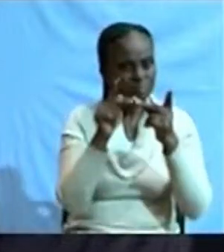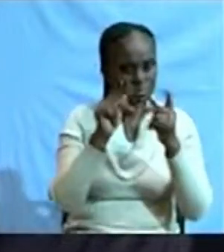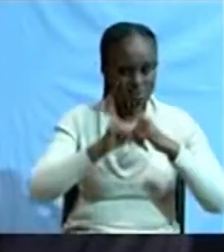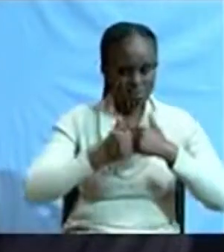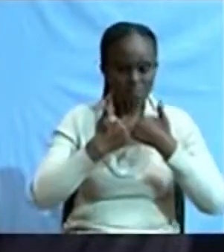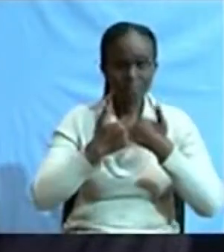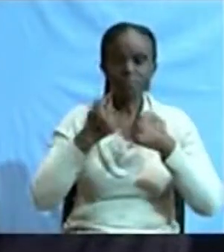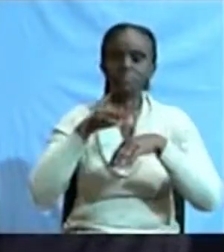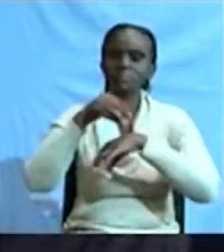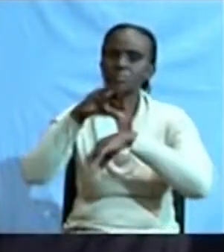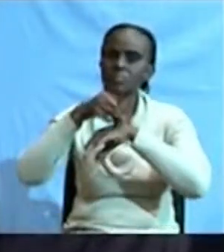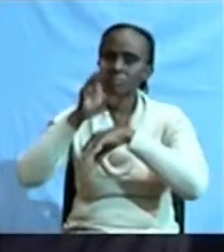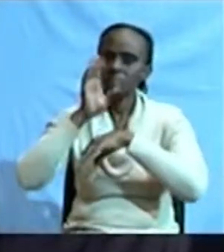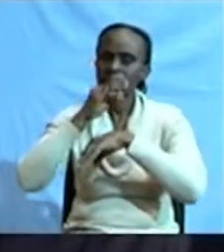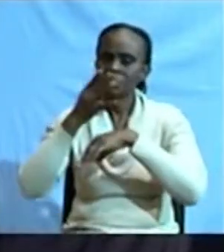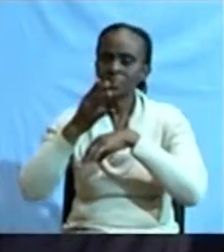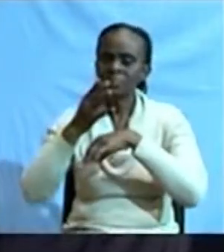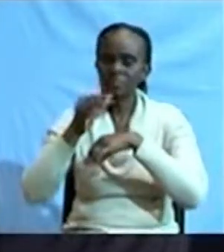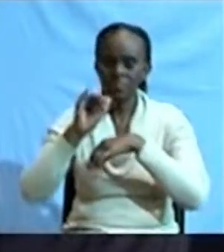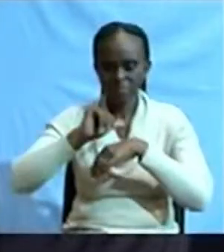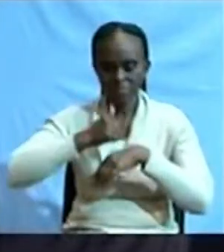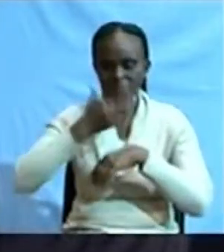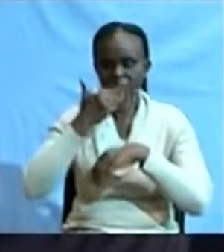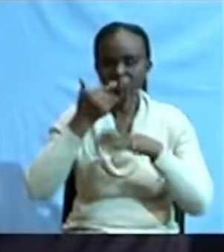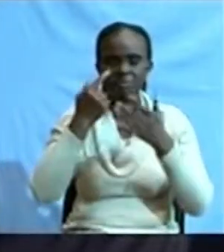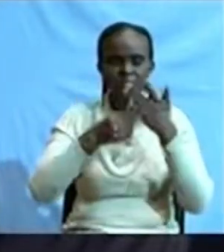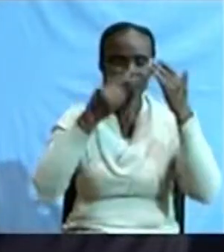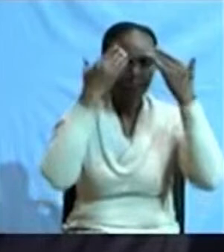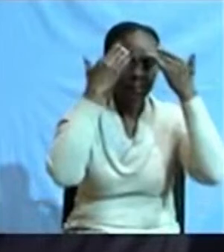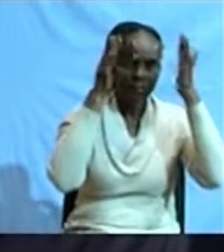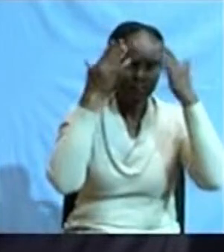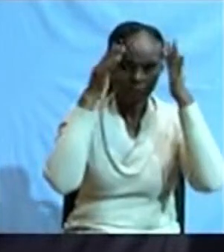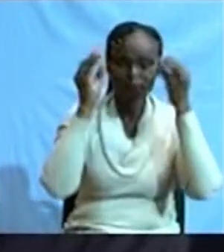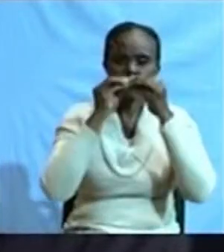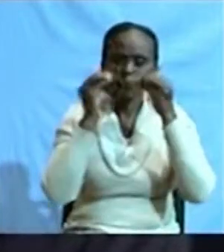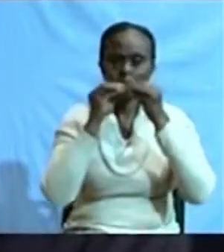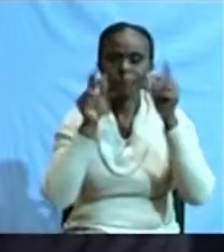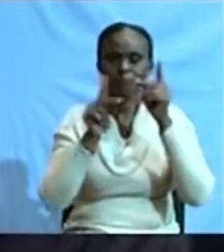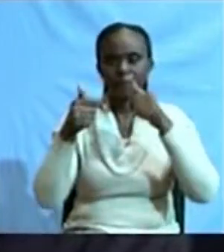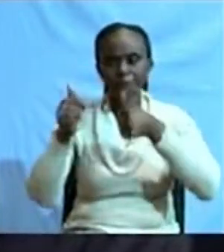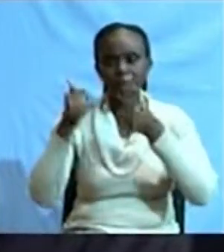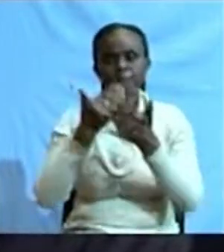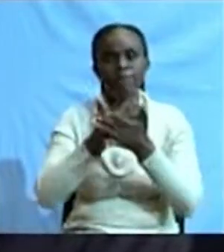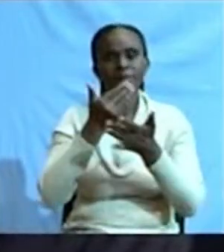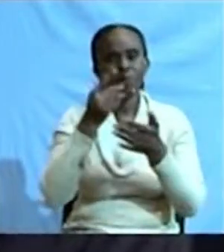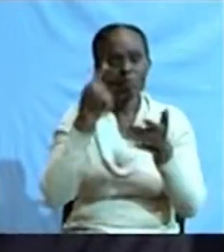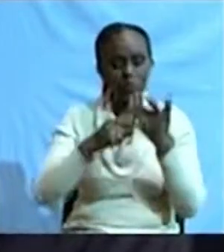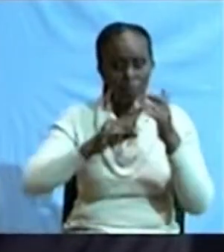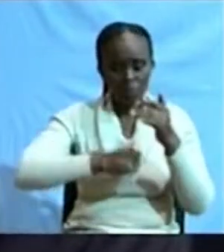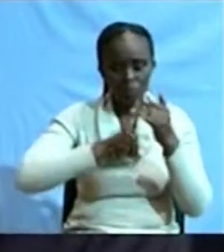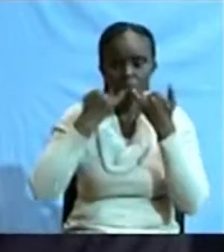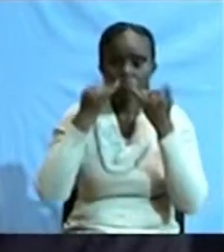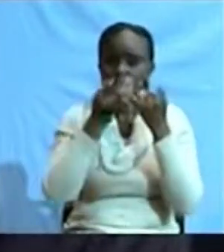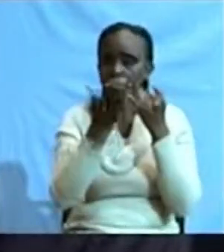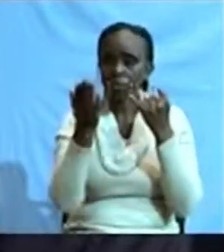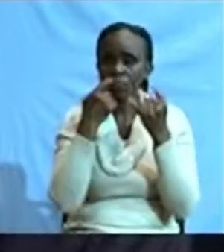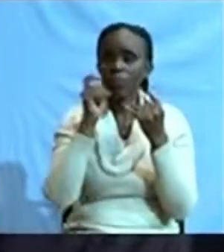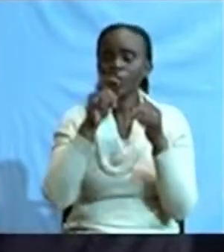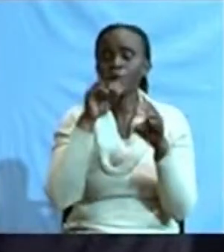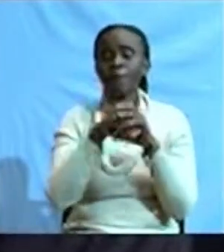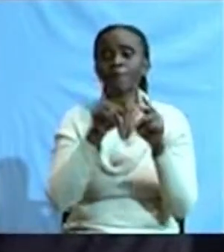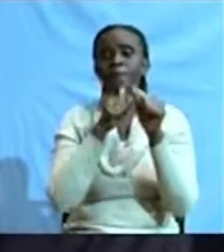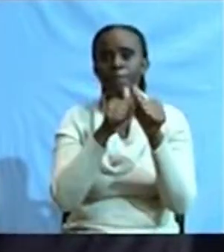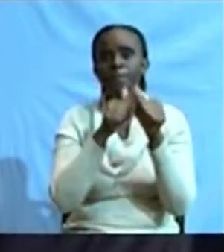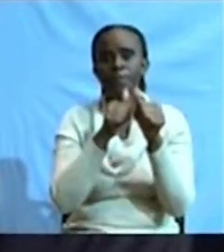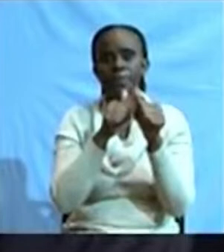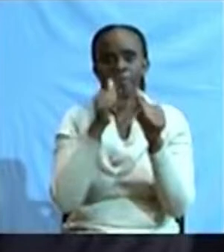being advised that we should sensitize the people so that they should buy in what we are telling them. And that's why you